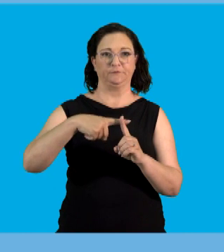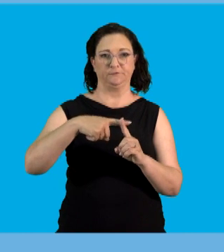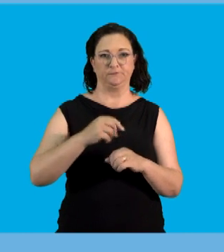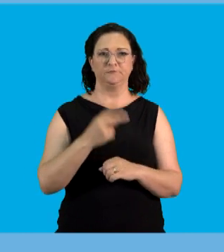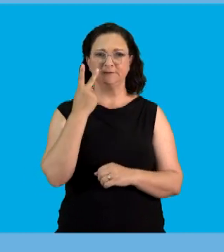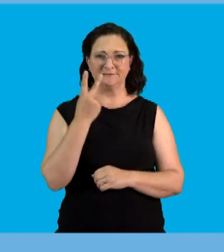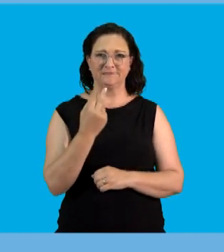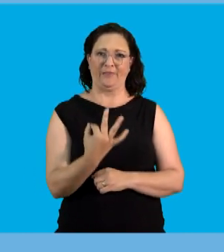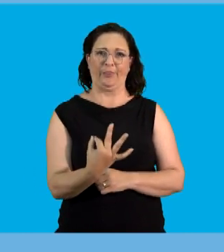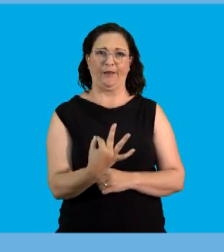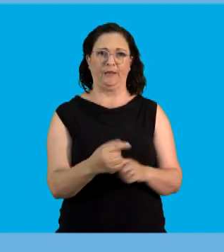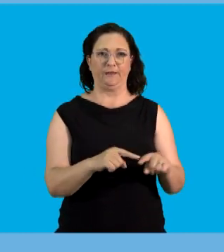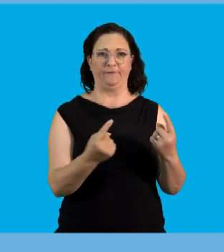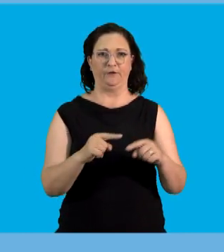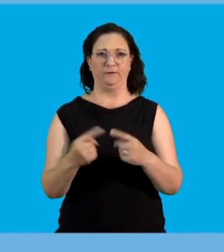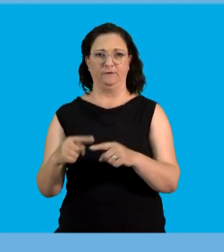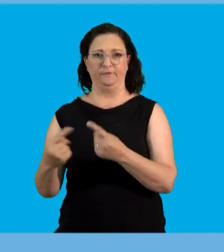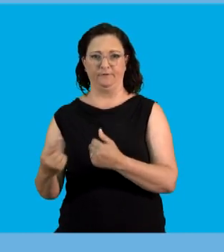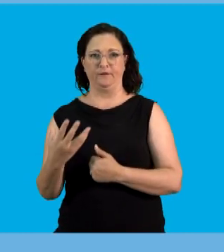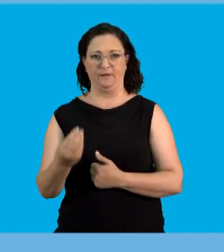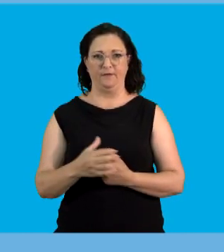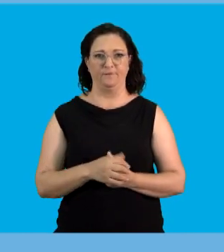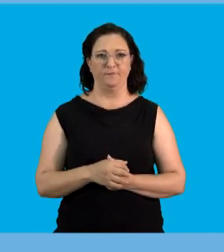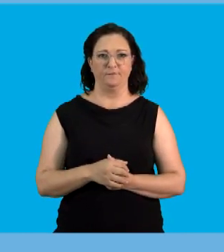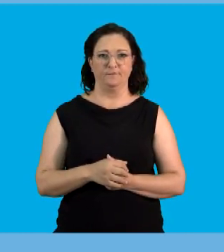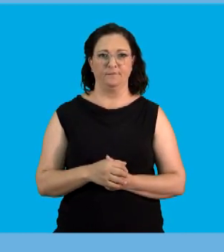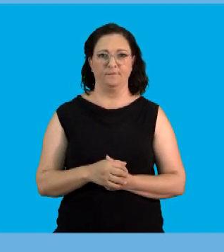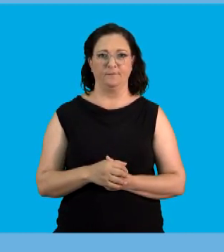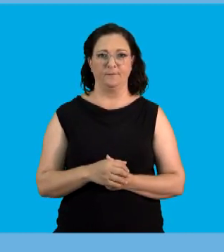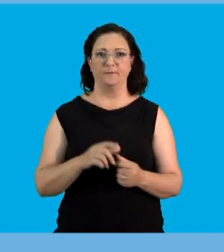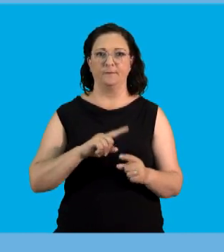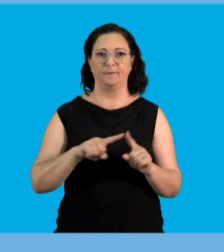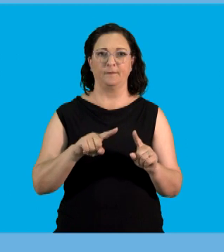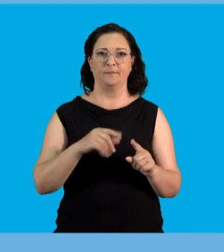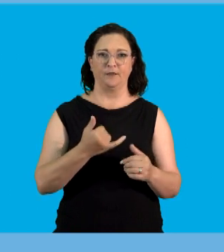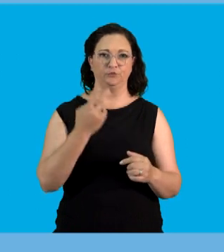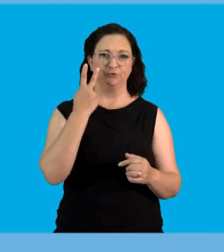see, we have three types of particles here, and in each one of them, the temperature